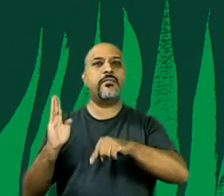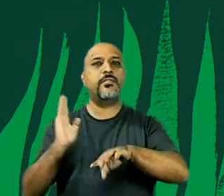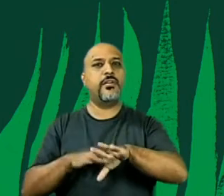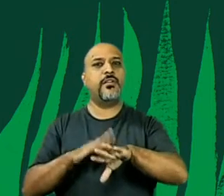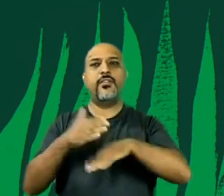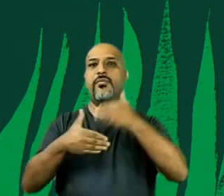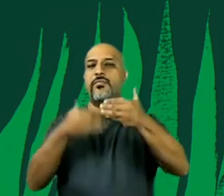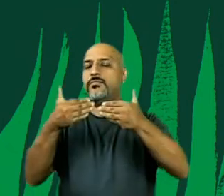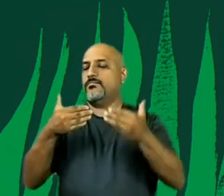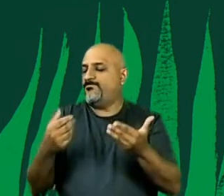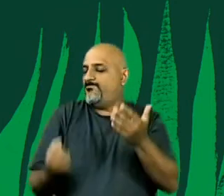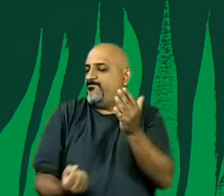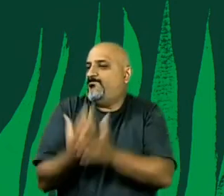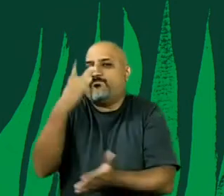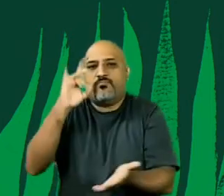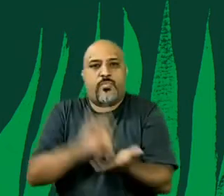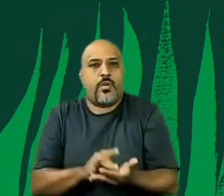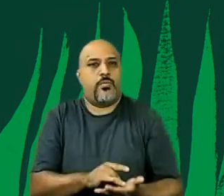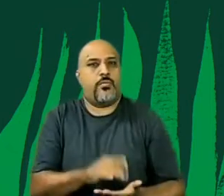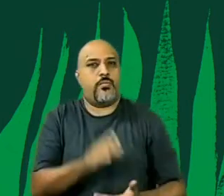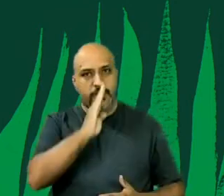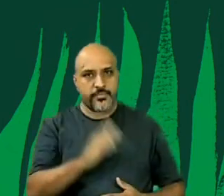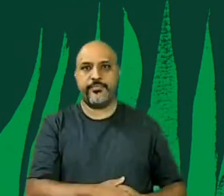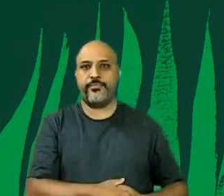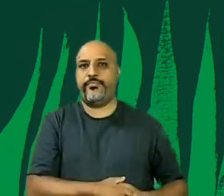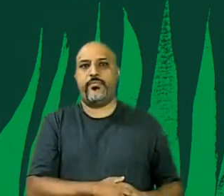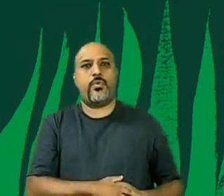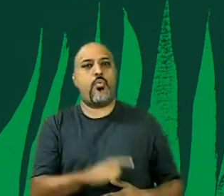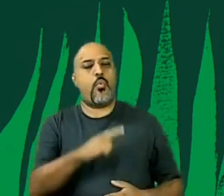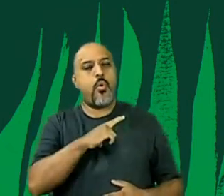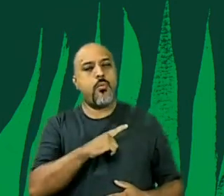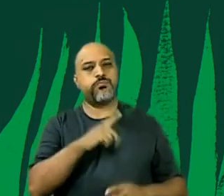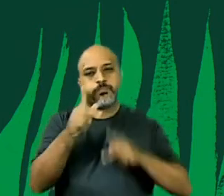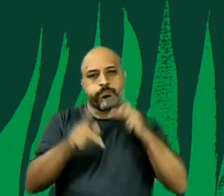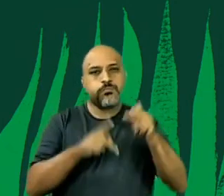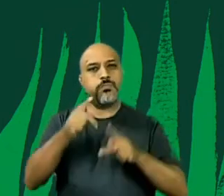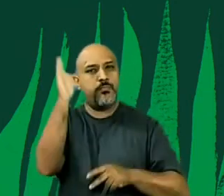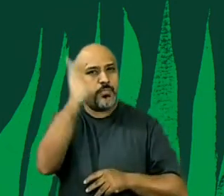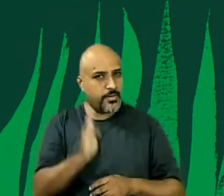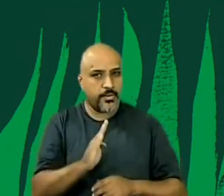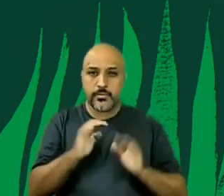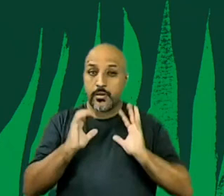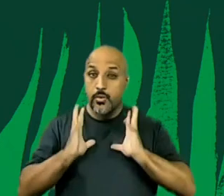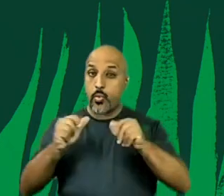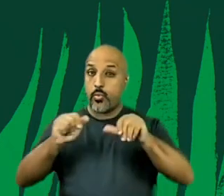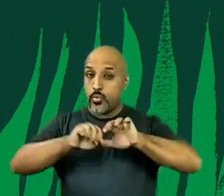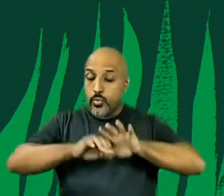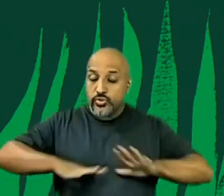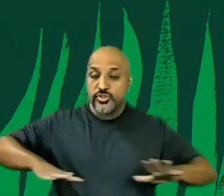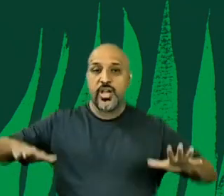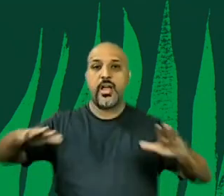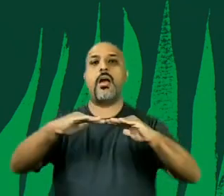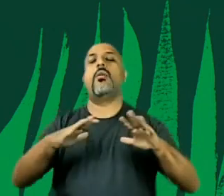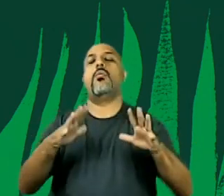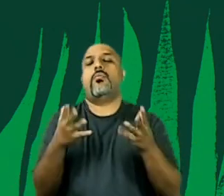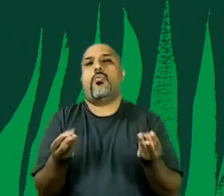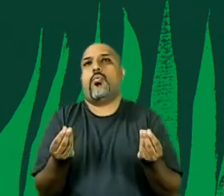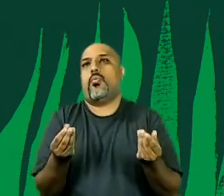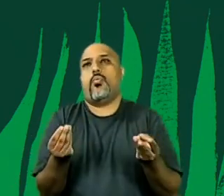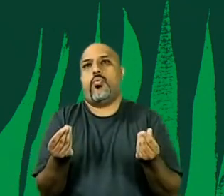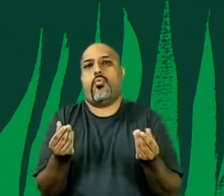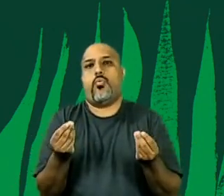it is a foundation, it's foundational for us as Brazilians. In general,